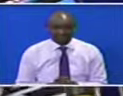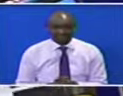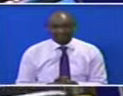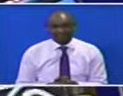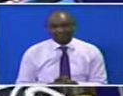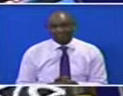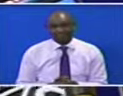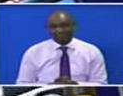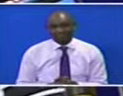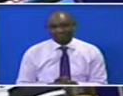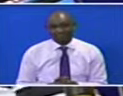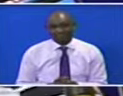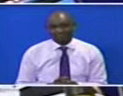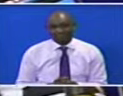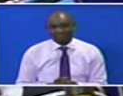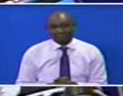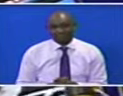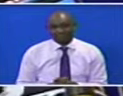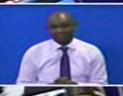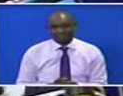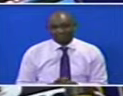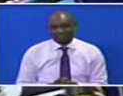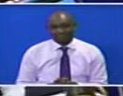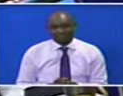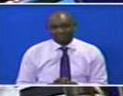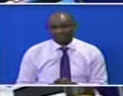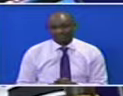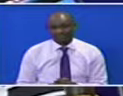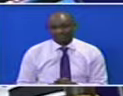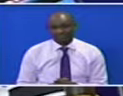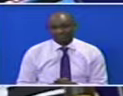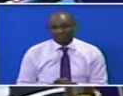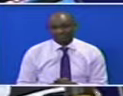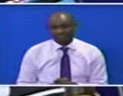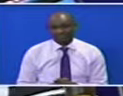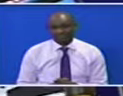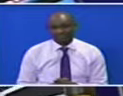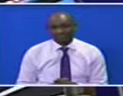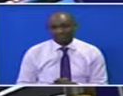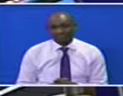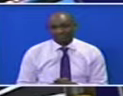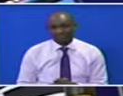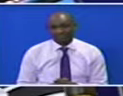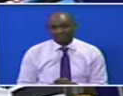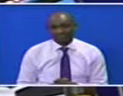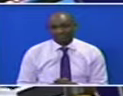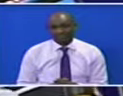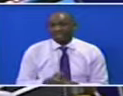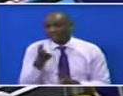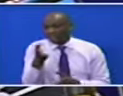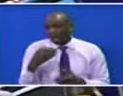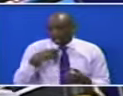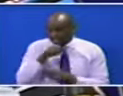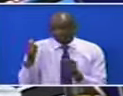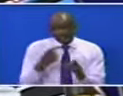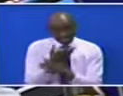The most popular member of parliament in Nairobi and the day is Tom Wanyonyi. 64.4% of the respondents